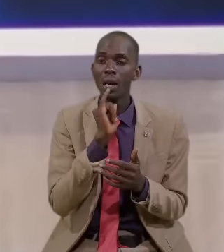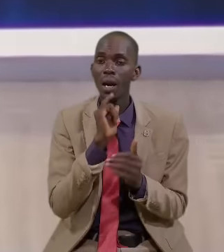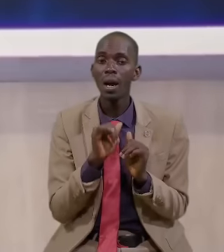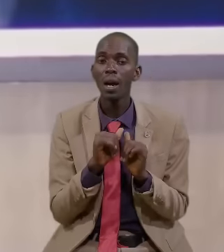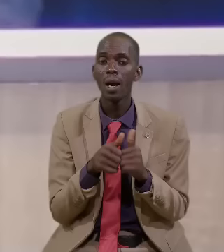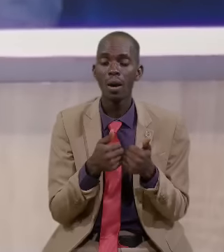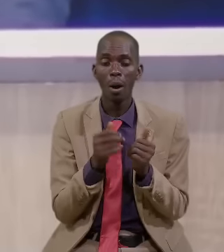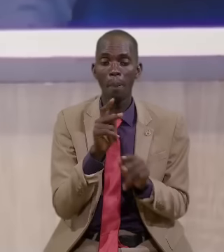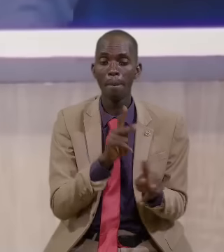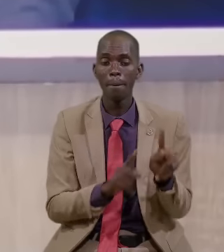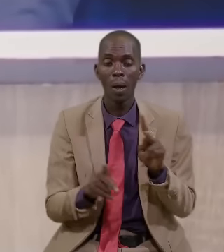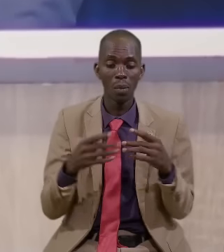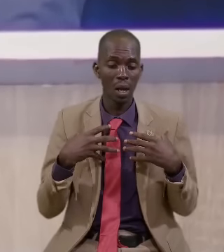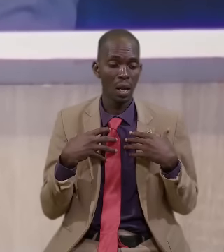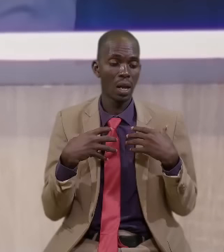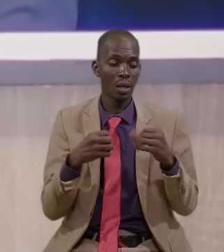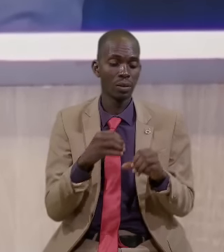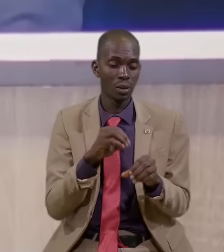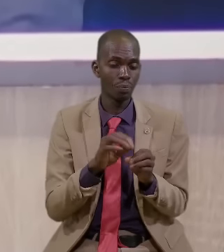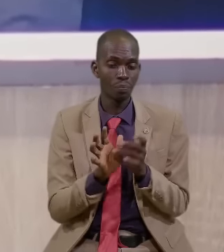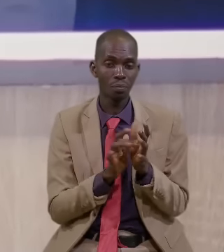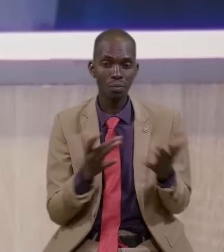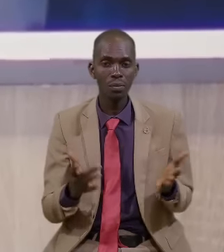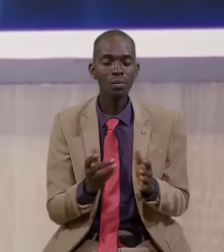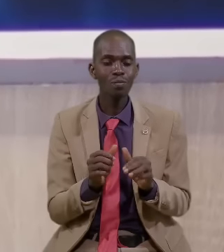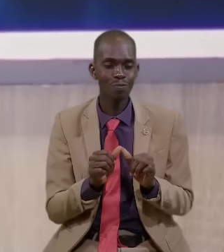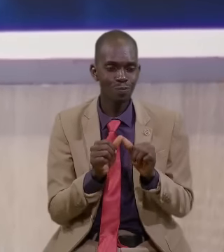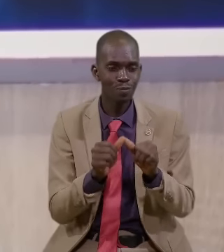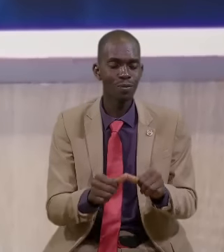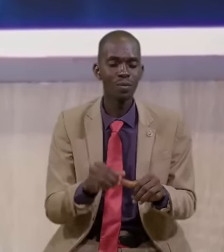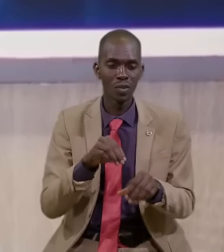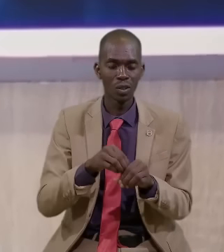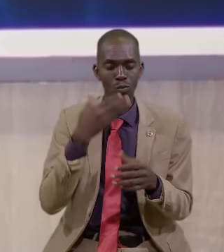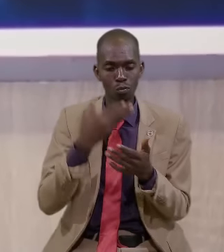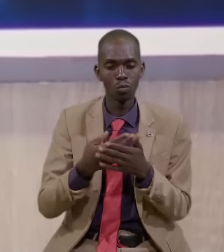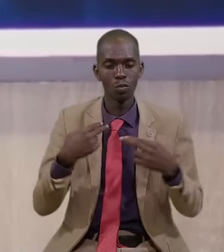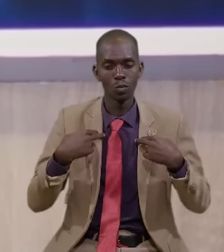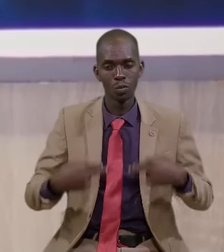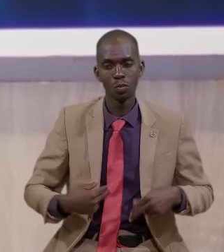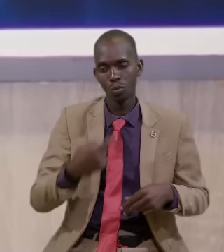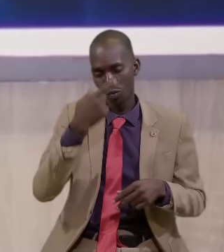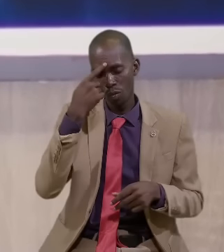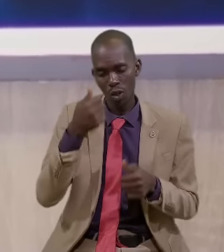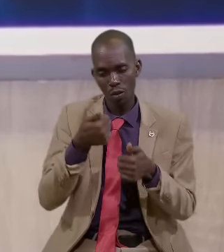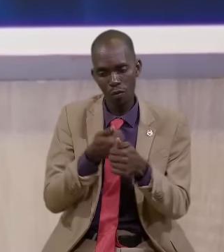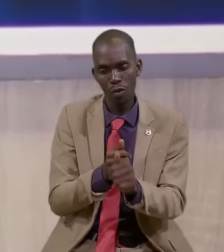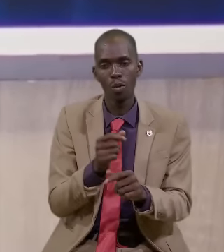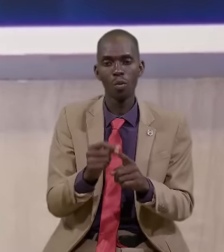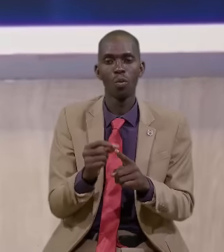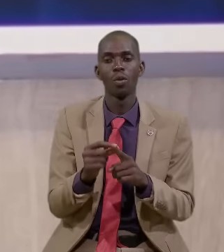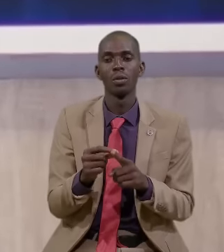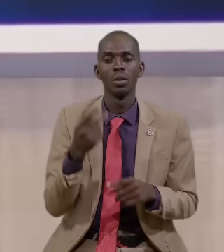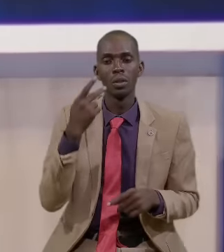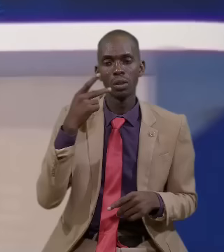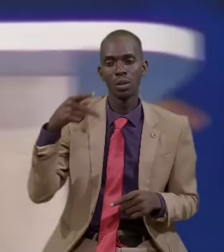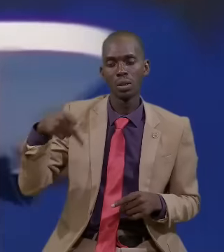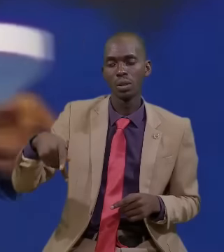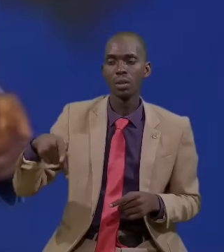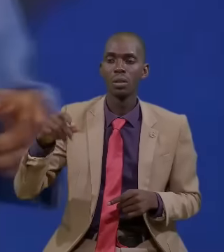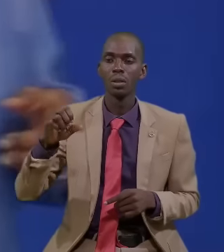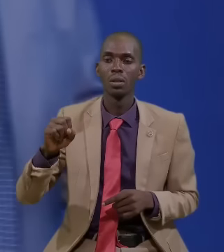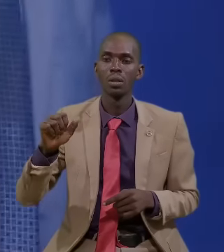the health and the healing that the Lord had given them. Psalm 103, I'm reading from verse 1. In